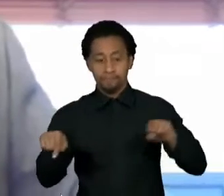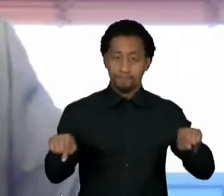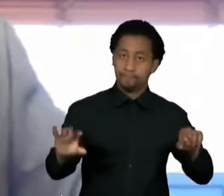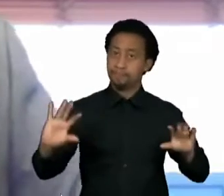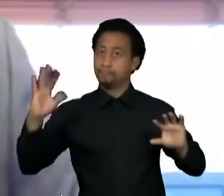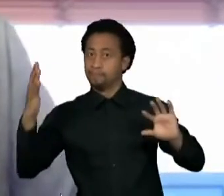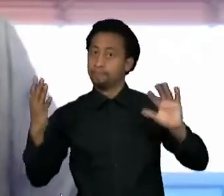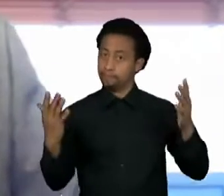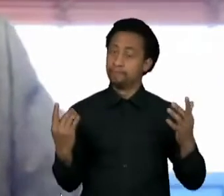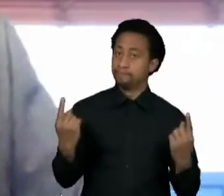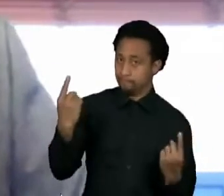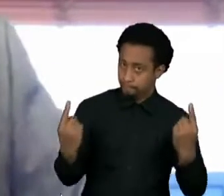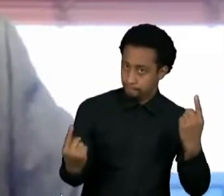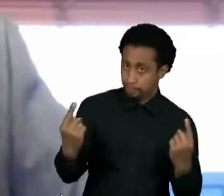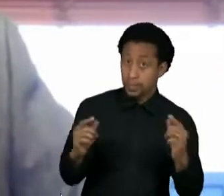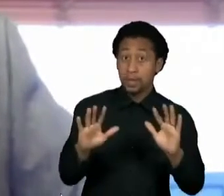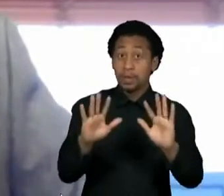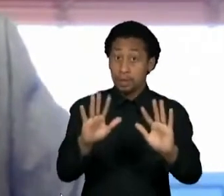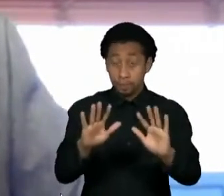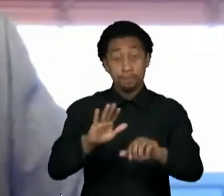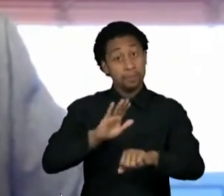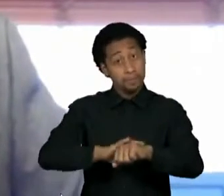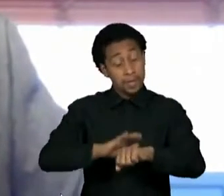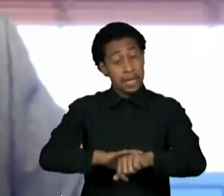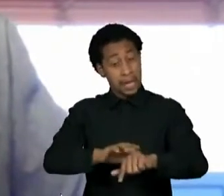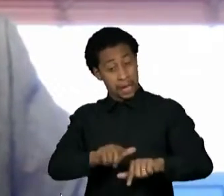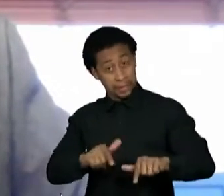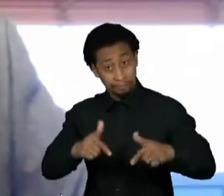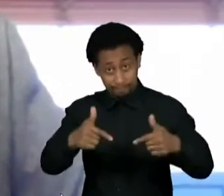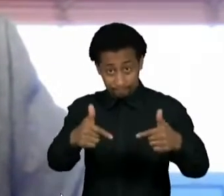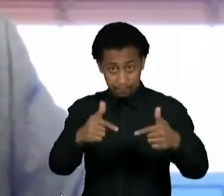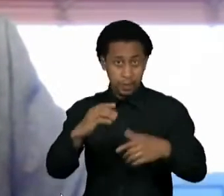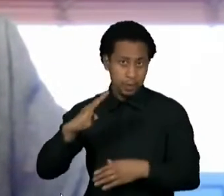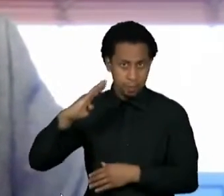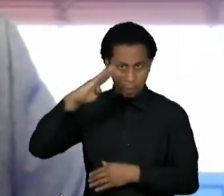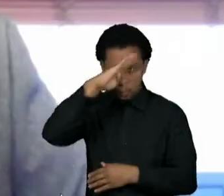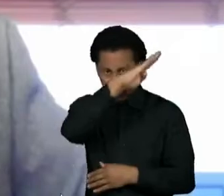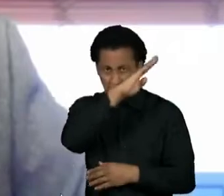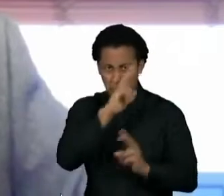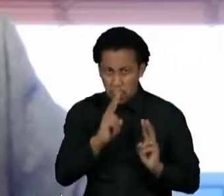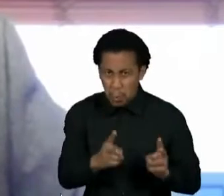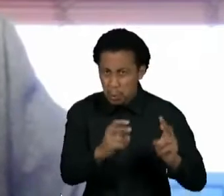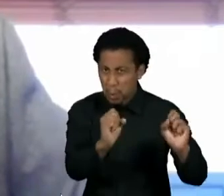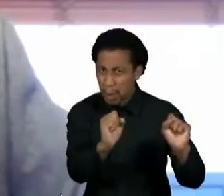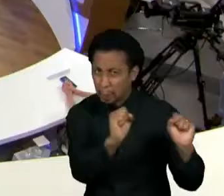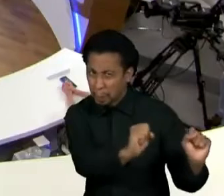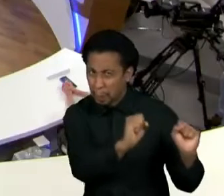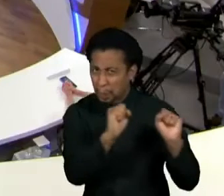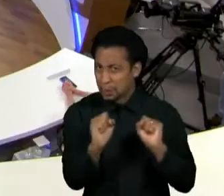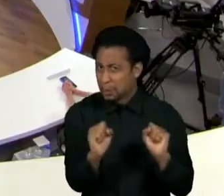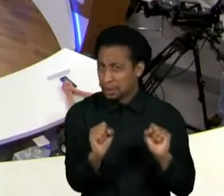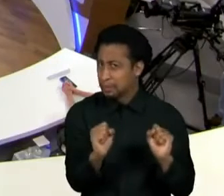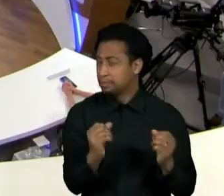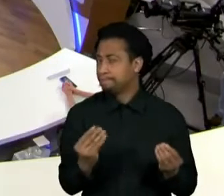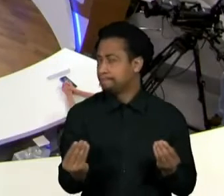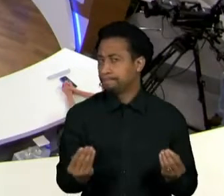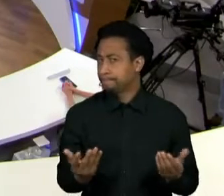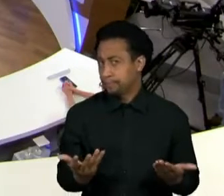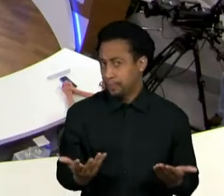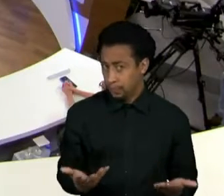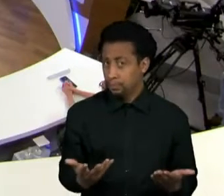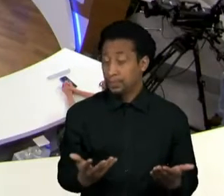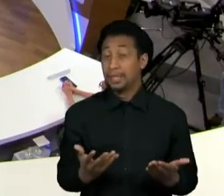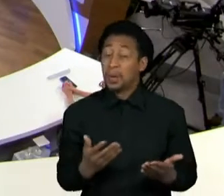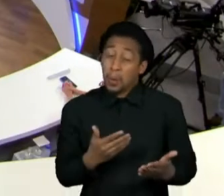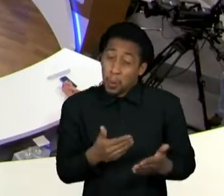scenarios. But the key, I think, to Bolsonaro staying in power, or